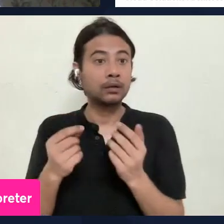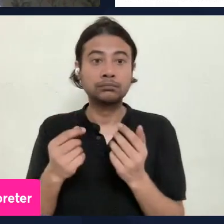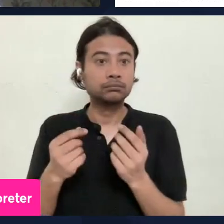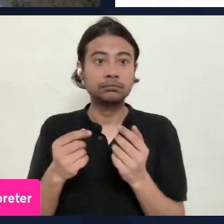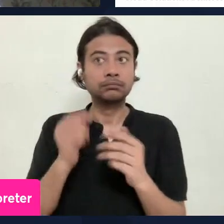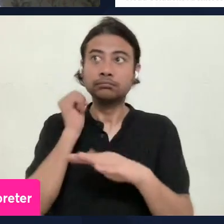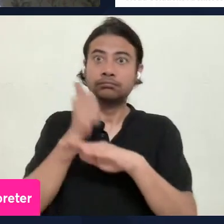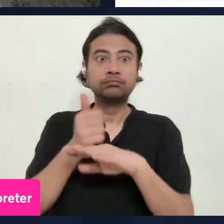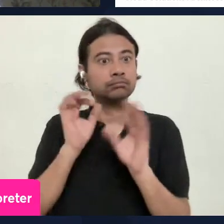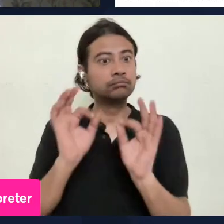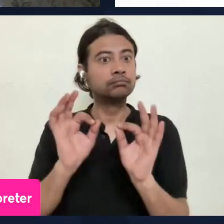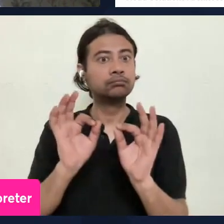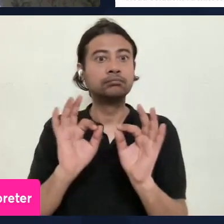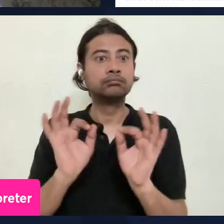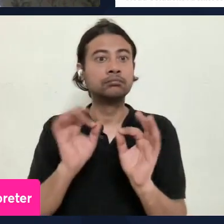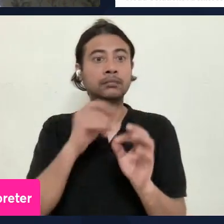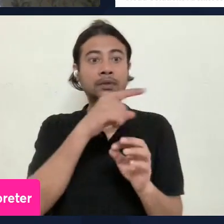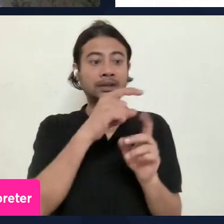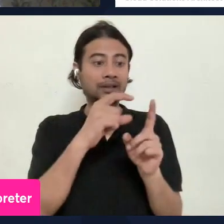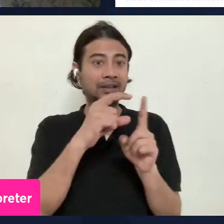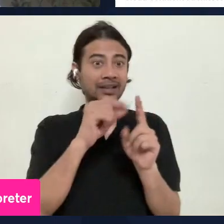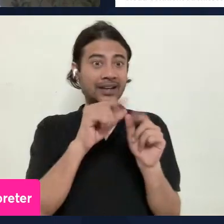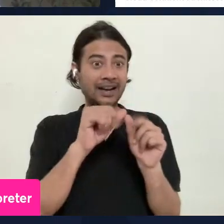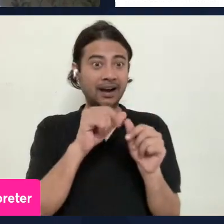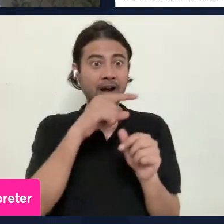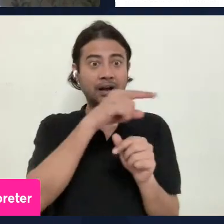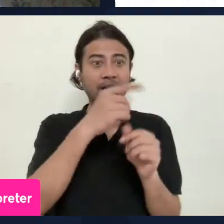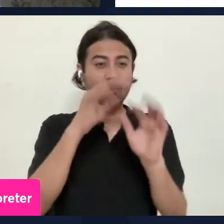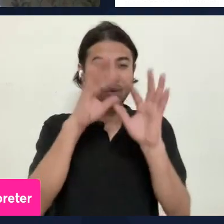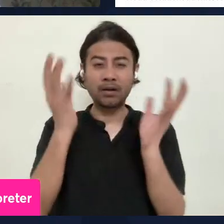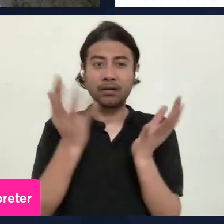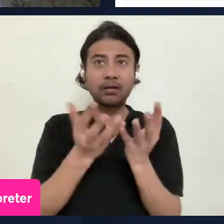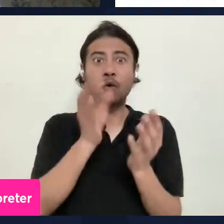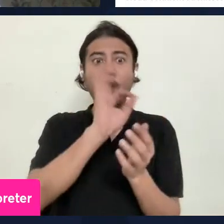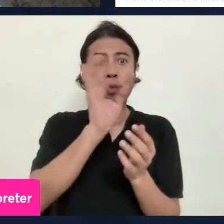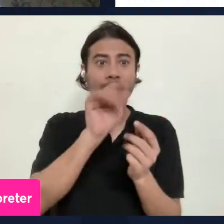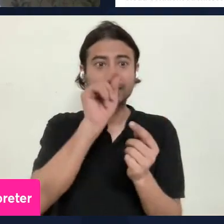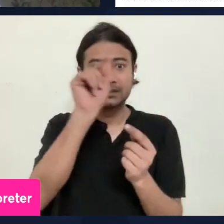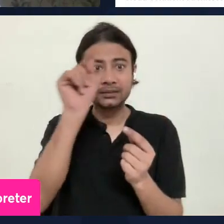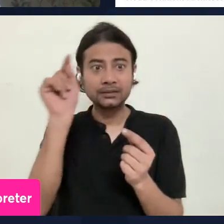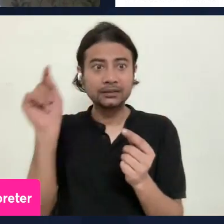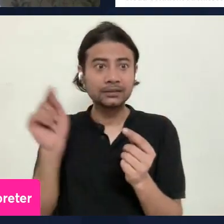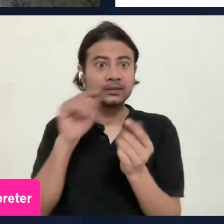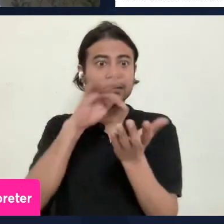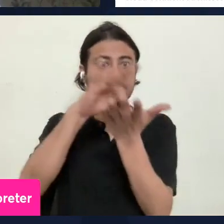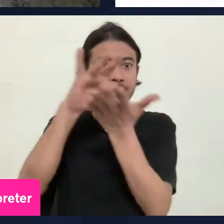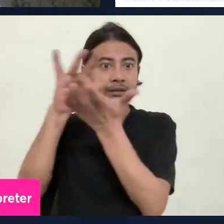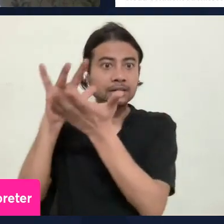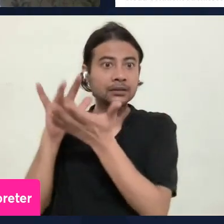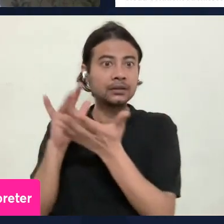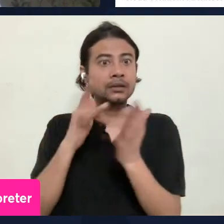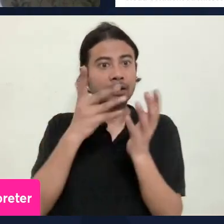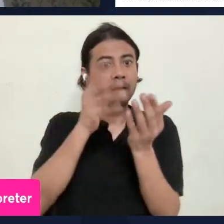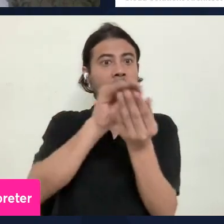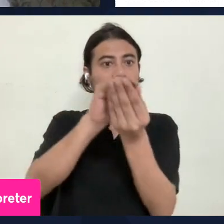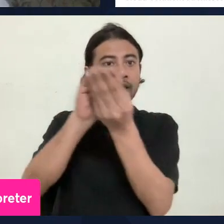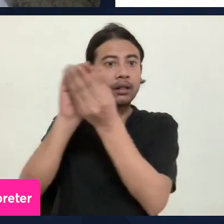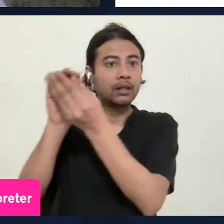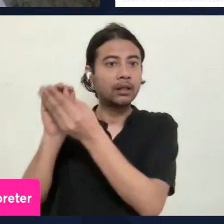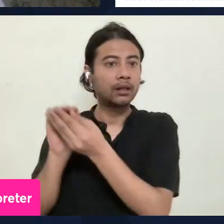they have data centers all around the globe. And the first migration they were working on was in